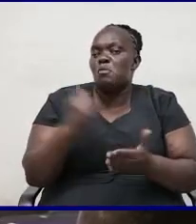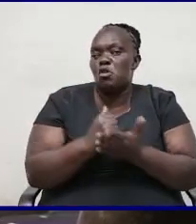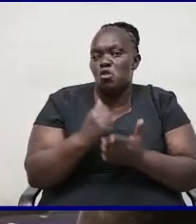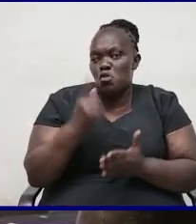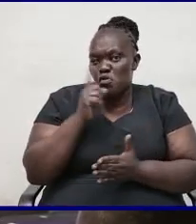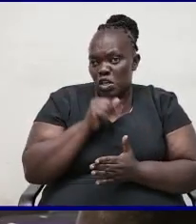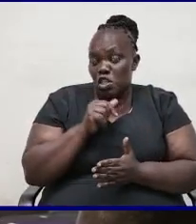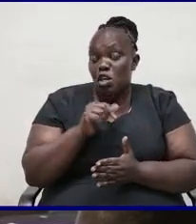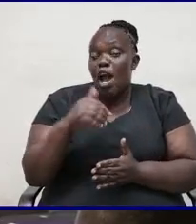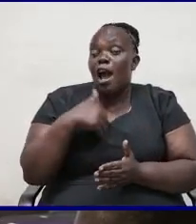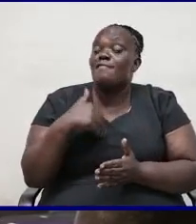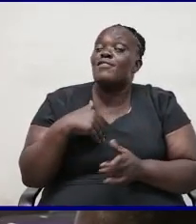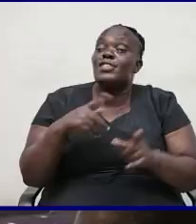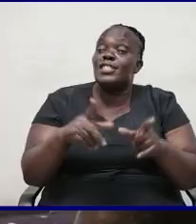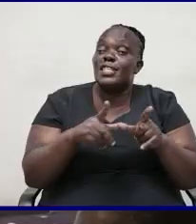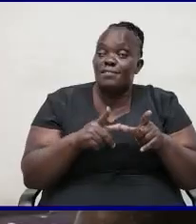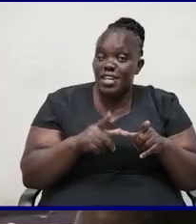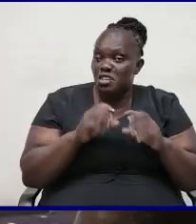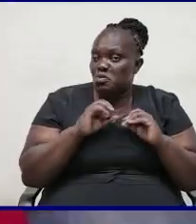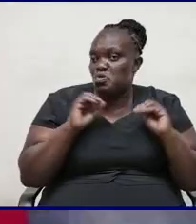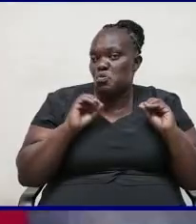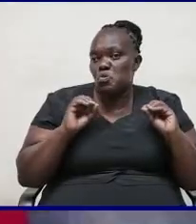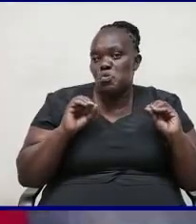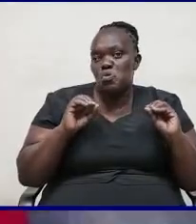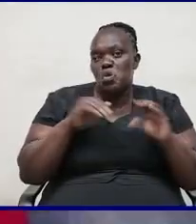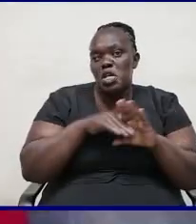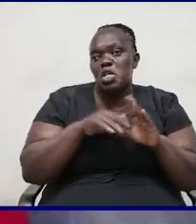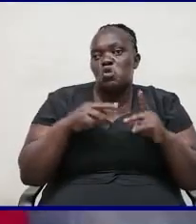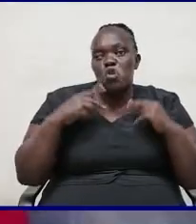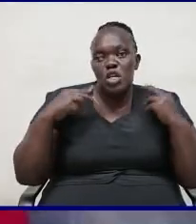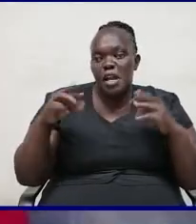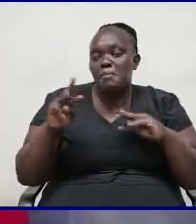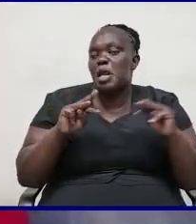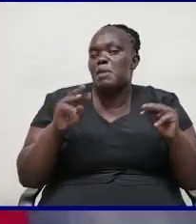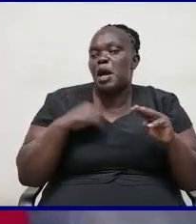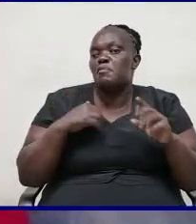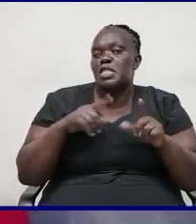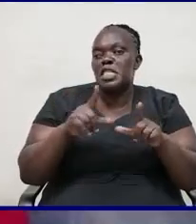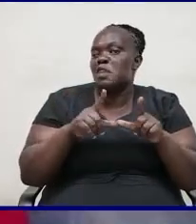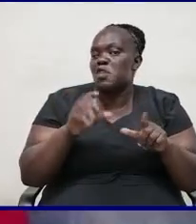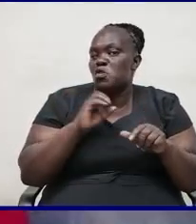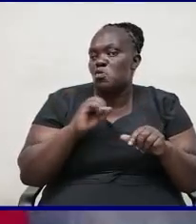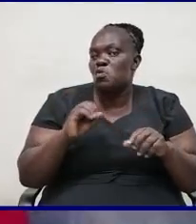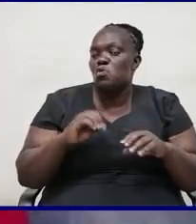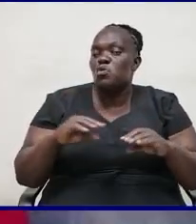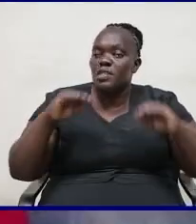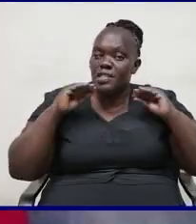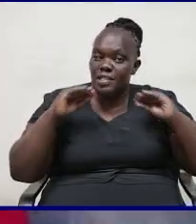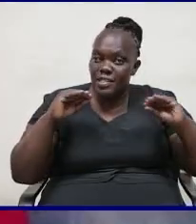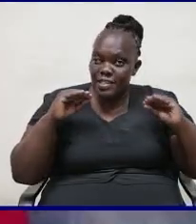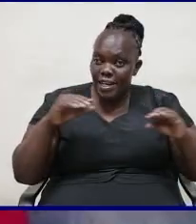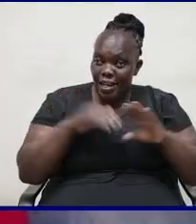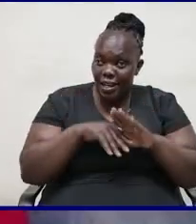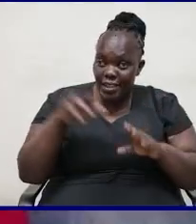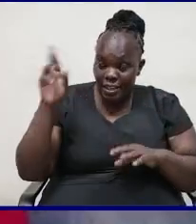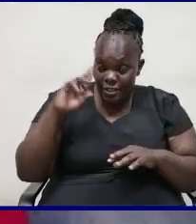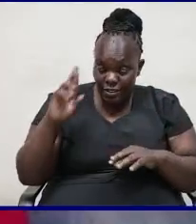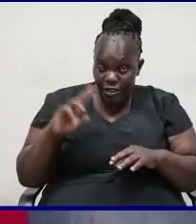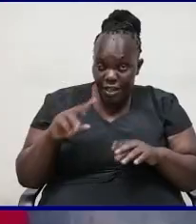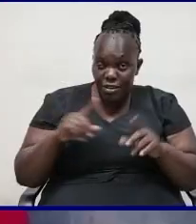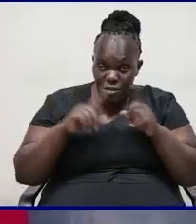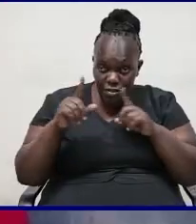employed and they don't have any certificate in hospitality. So we have been doing that across the region. Mm-hmm. We're also training